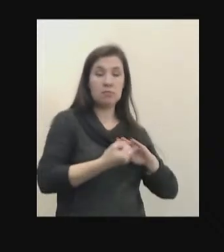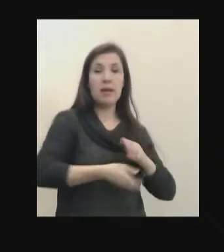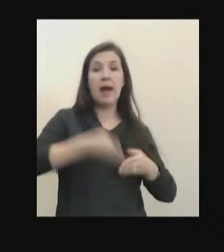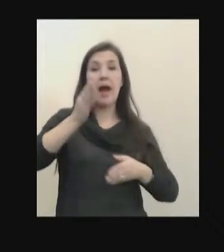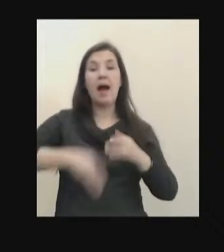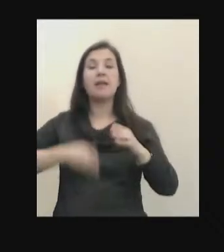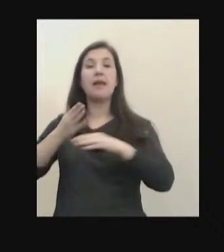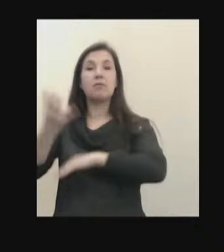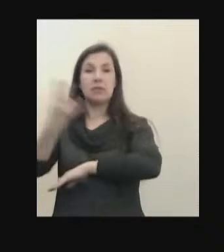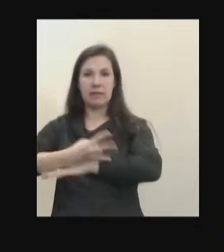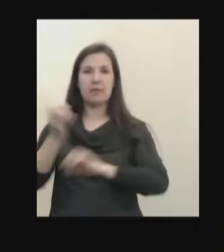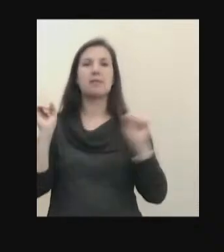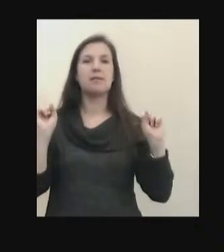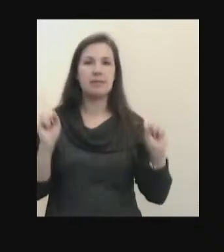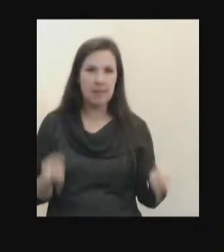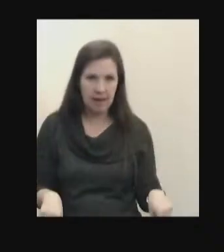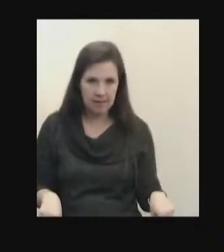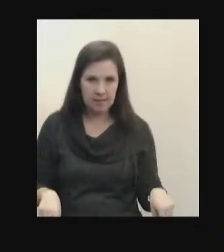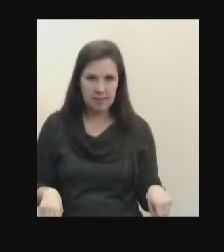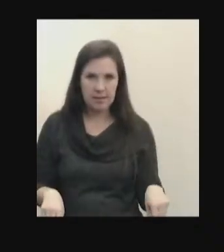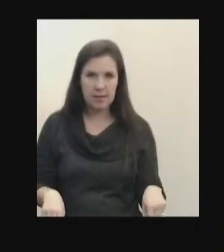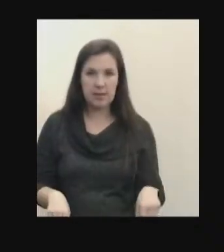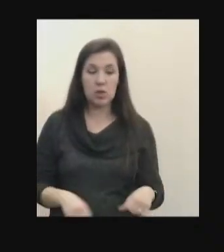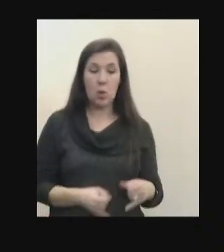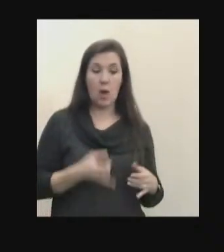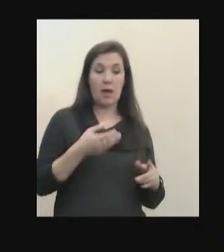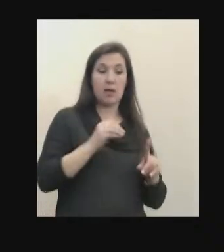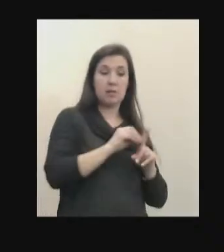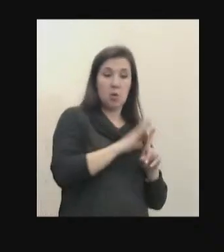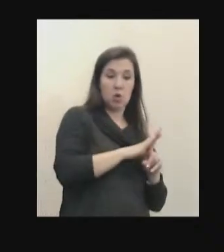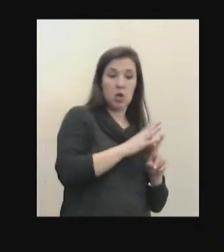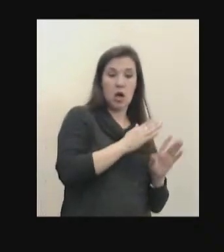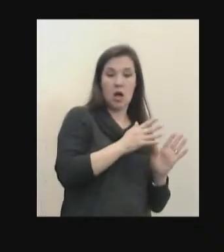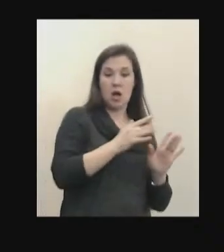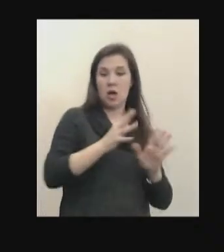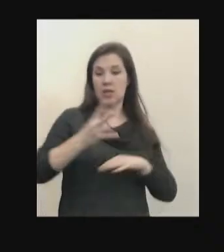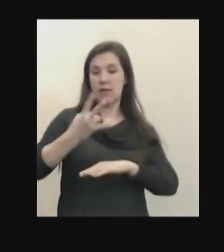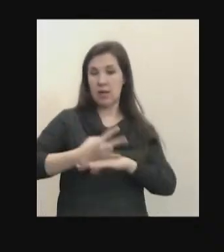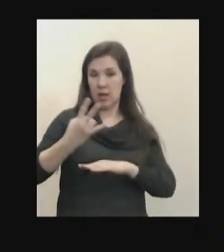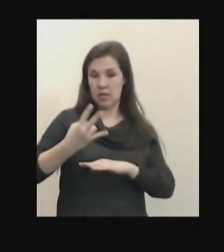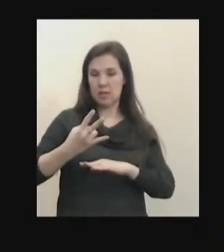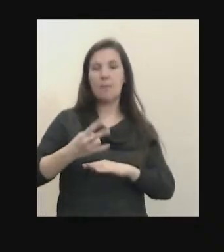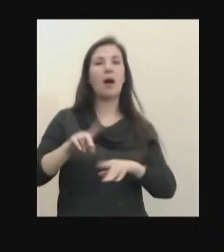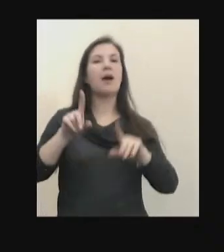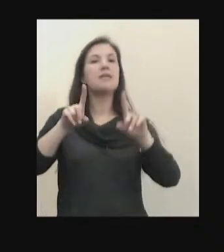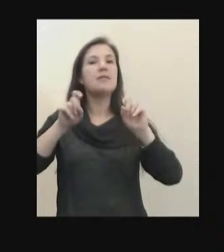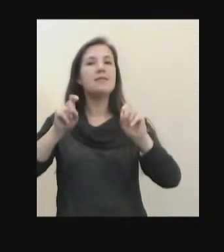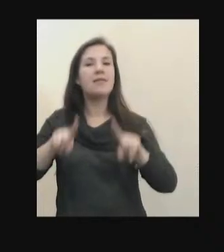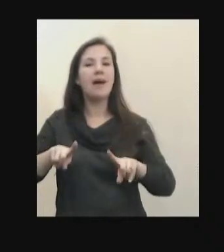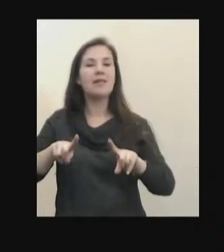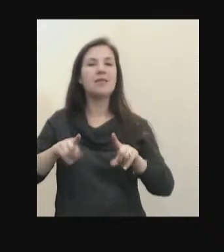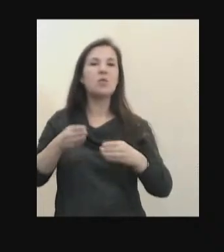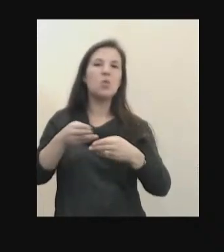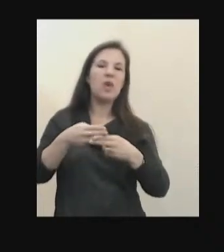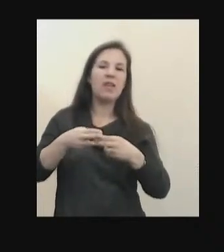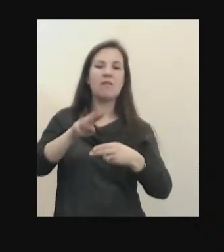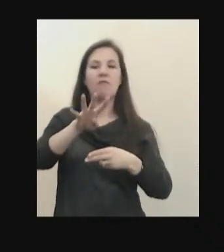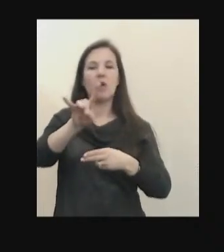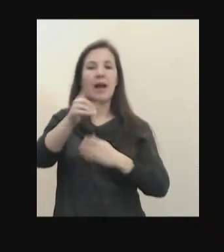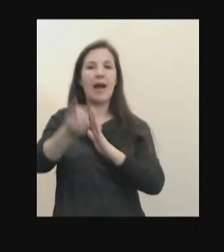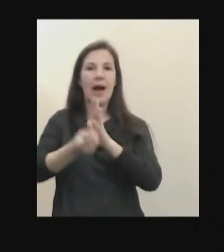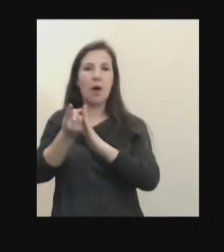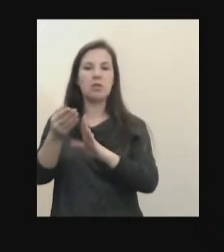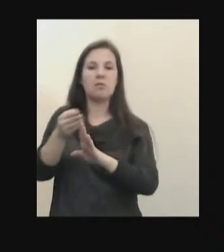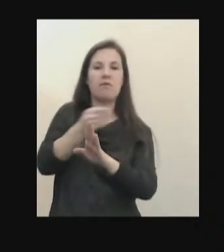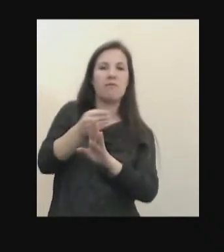days following your last exposure, but you have to have had a test done in 48 hours before the end of the planned